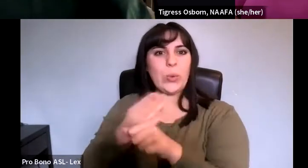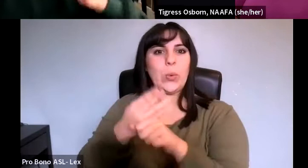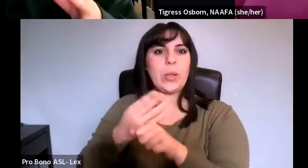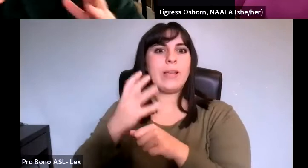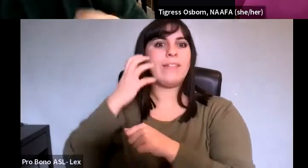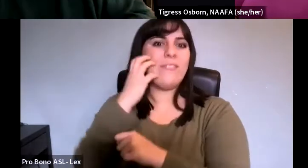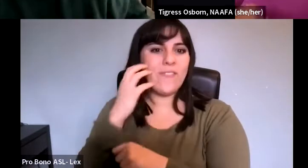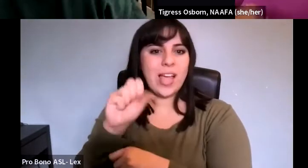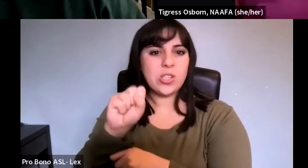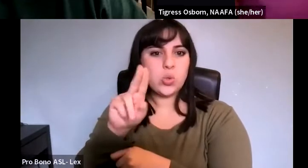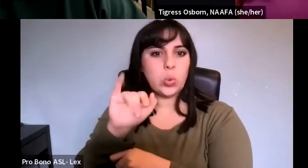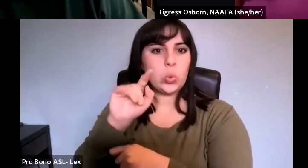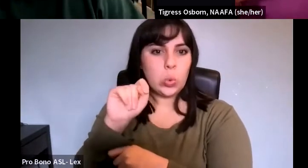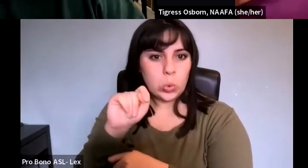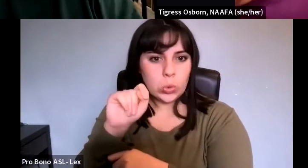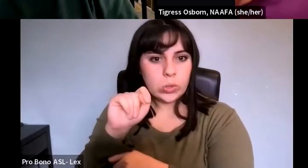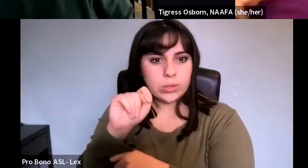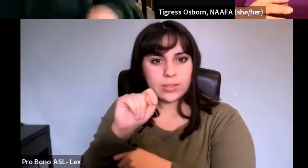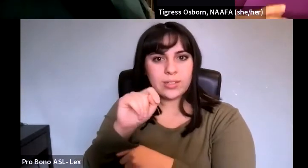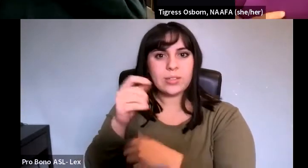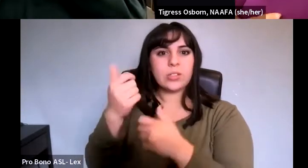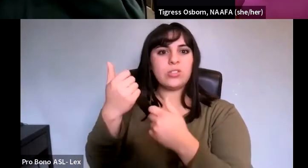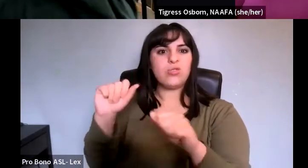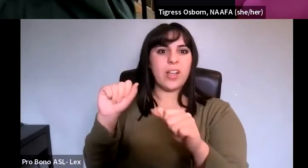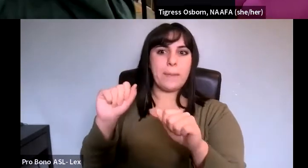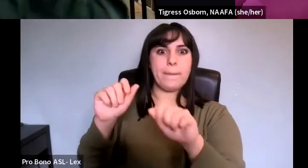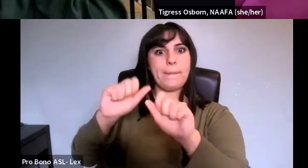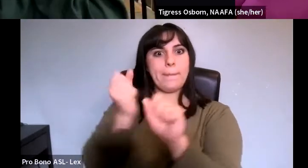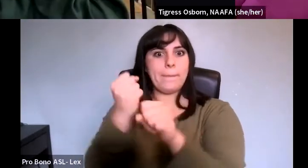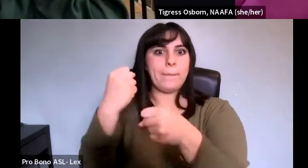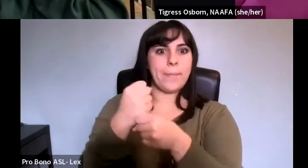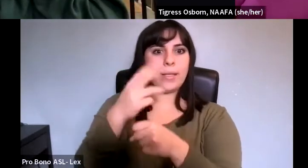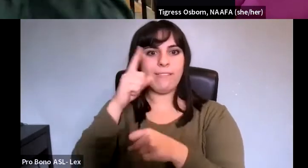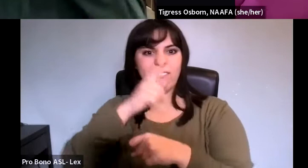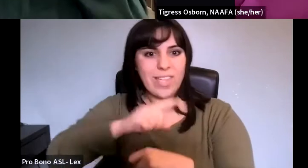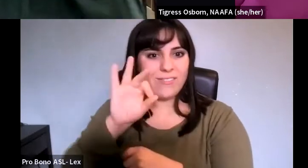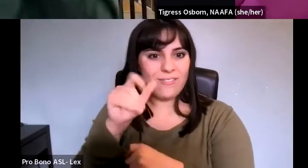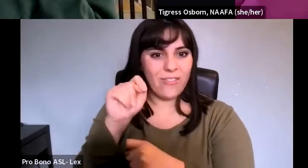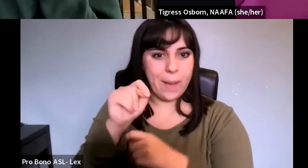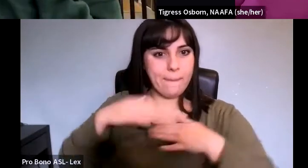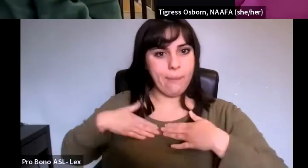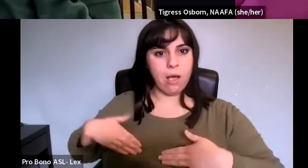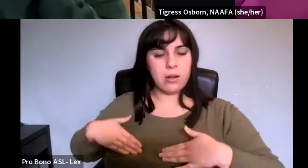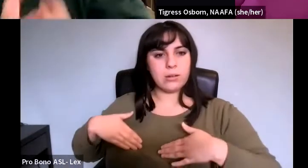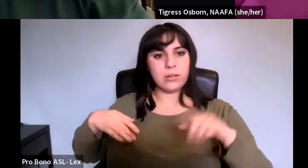bigger. And then maybe I'll put a couple lumps here. Yeah, like, let's put some lumps, like, just